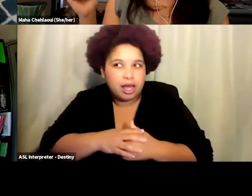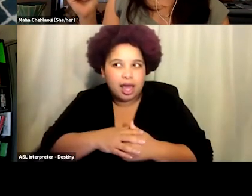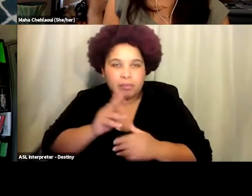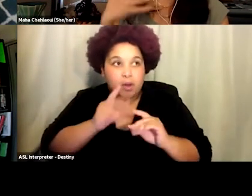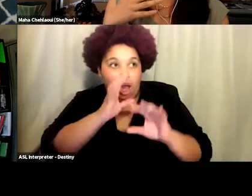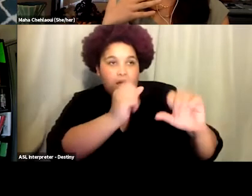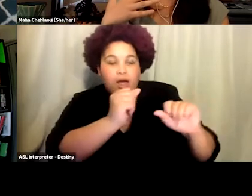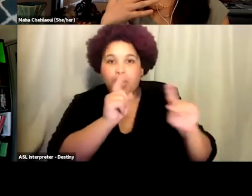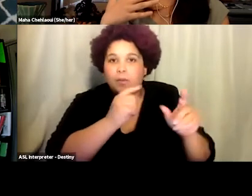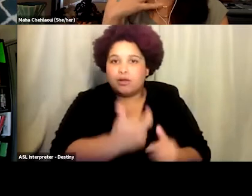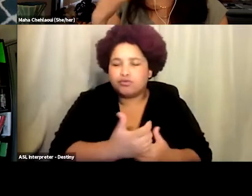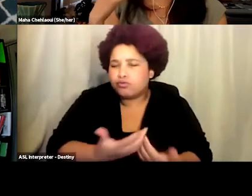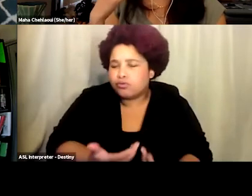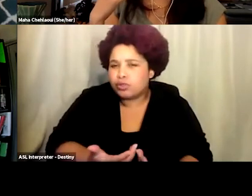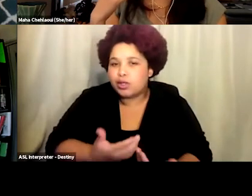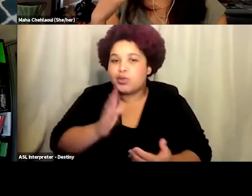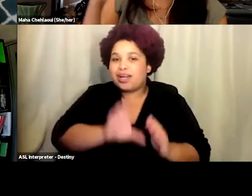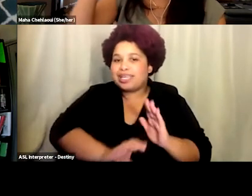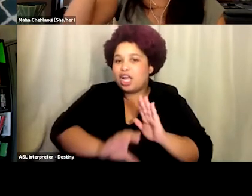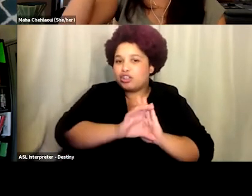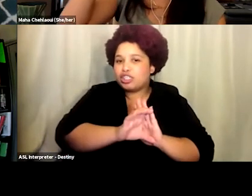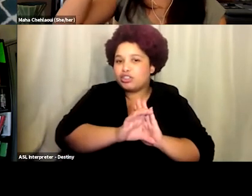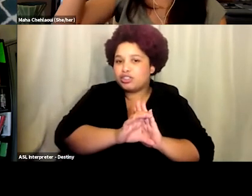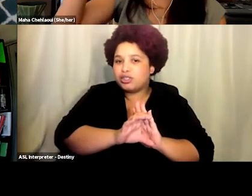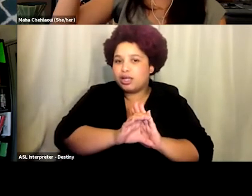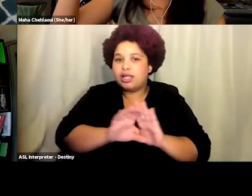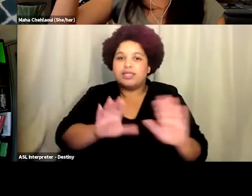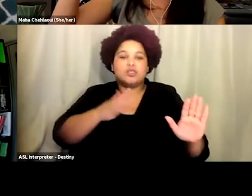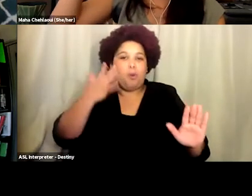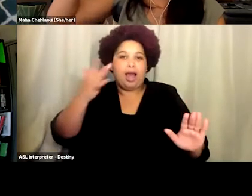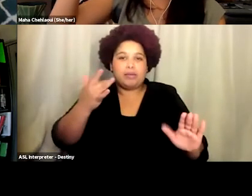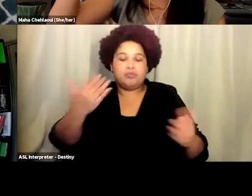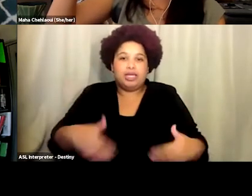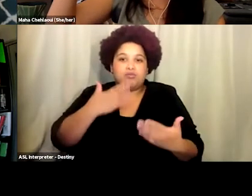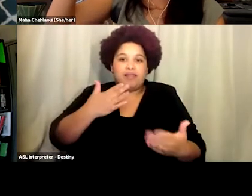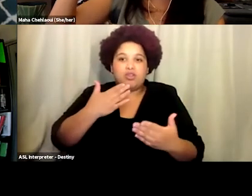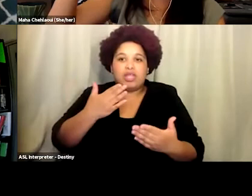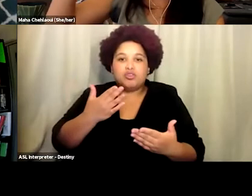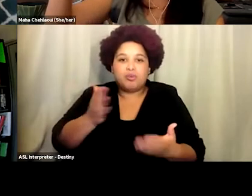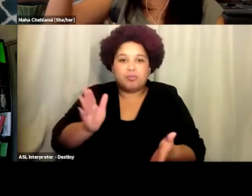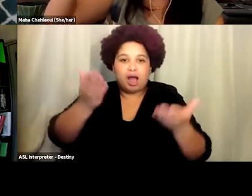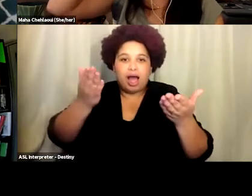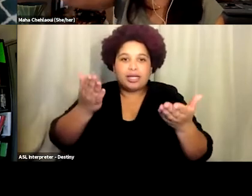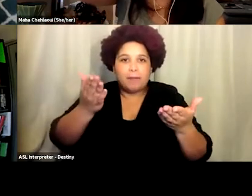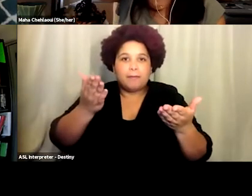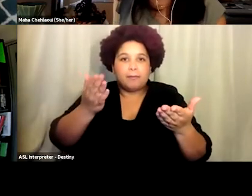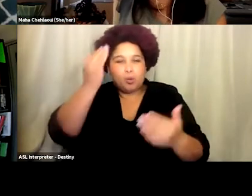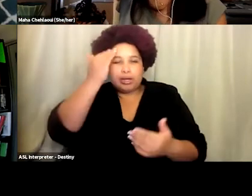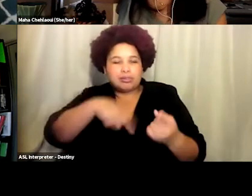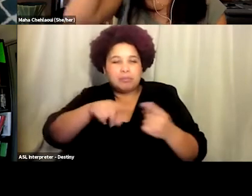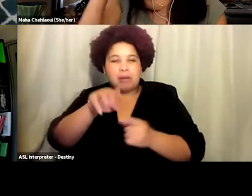When your characters, I mean, this is why I'm so grateful you raised awareness of MENA, because I